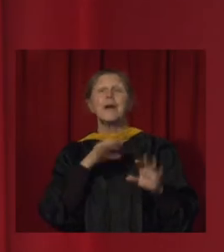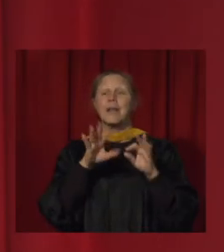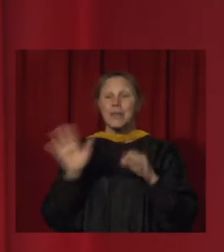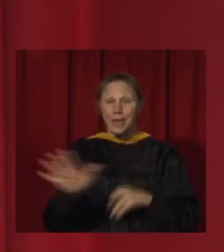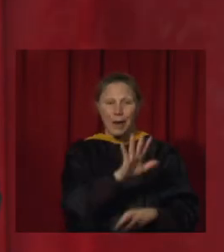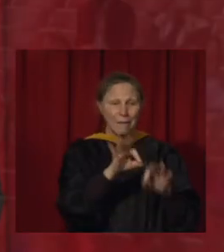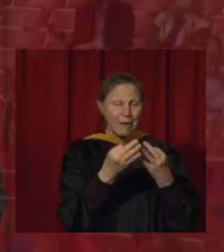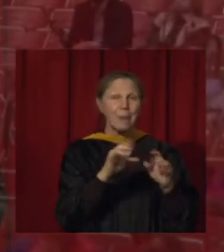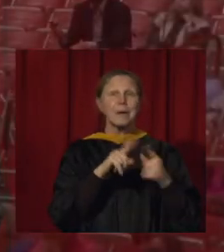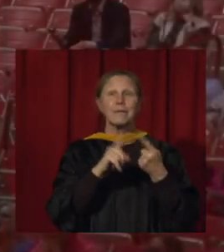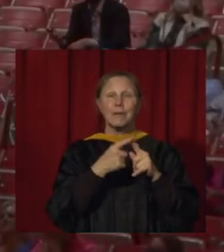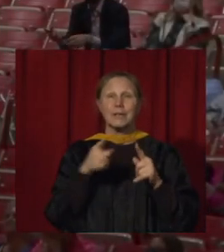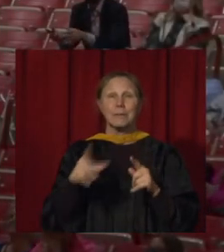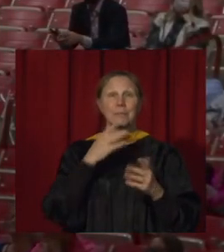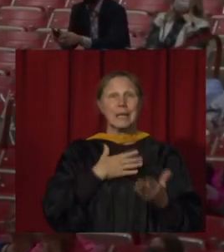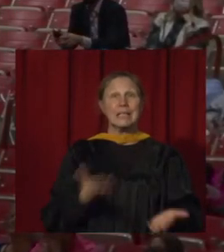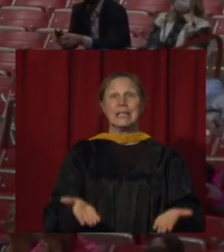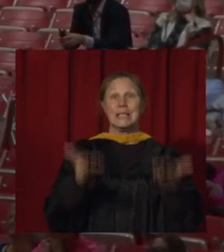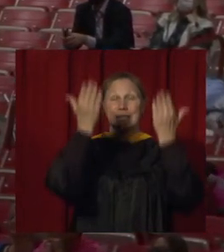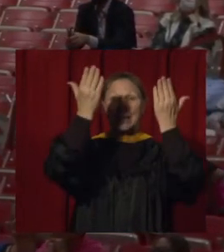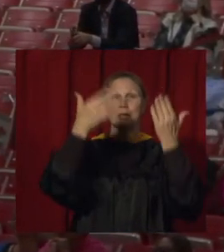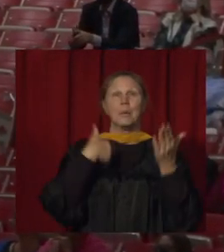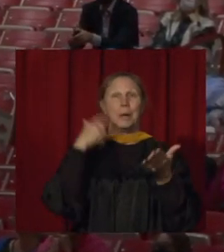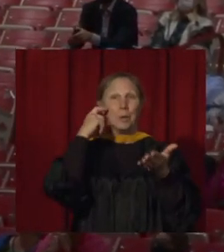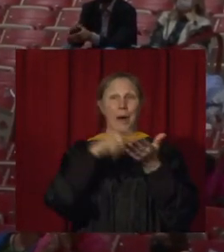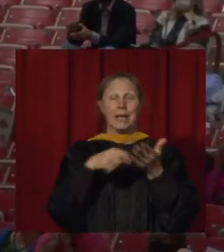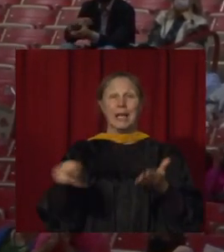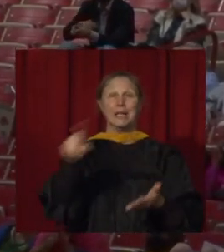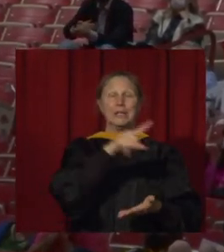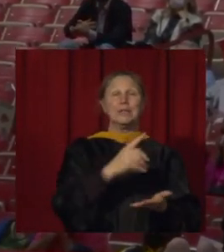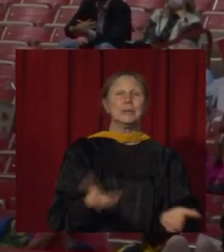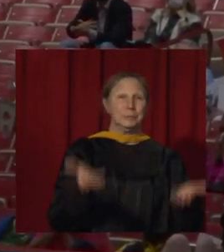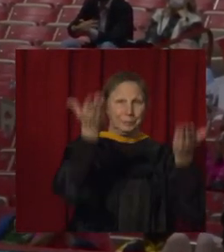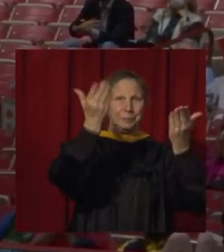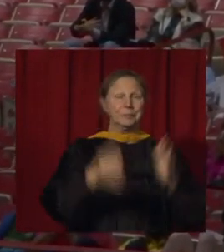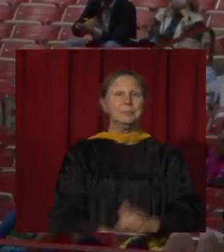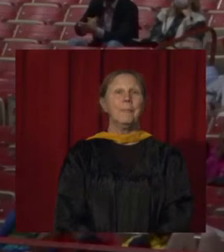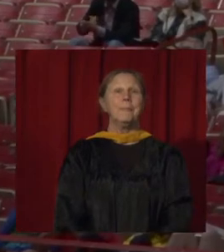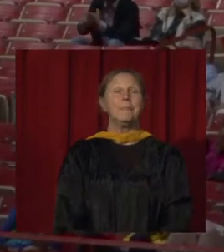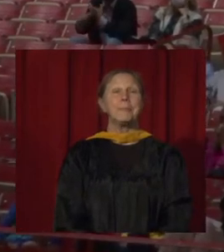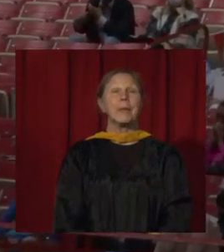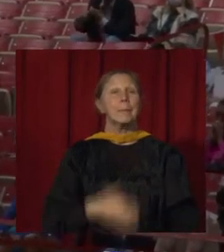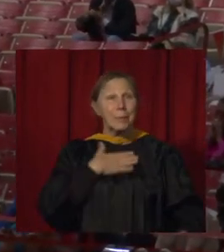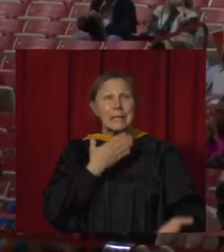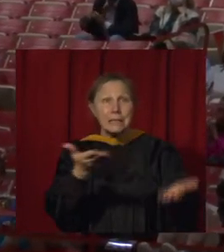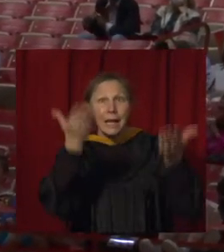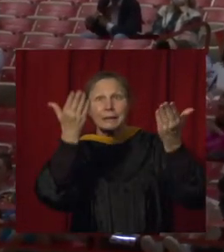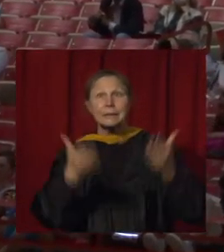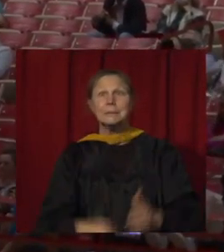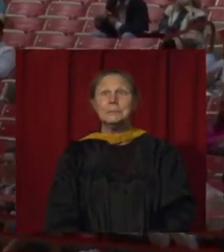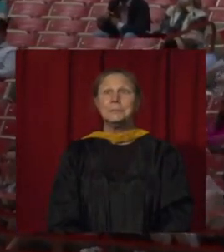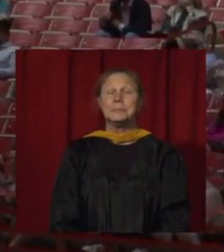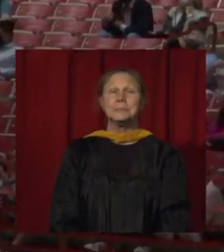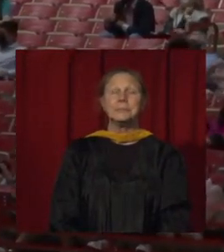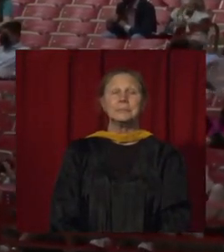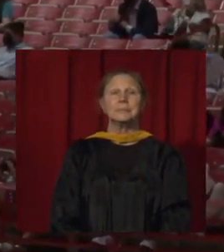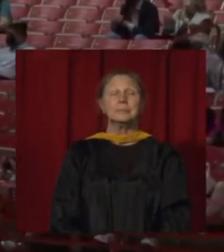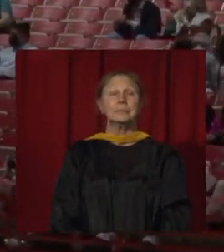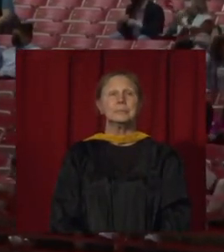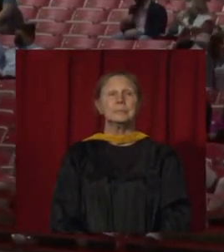families, friends, and supporters of our graduates please stand now so we may recognize you too? Please stand.